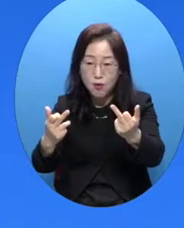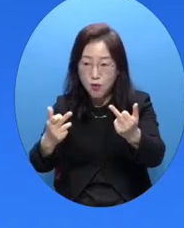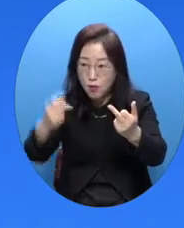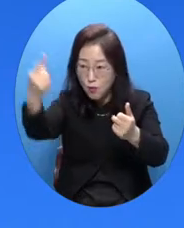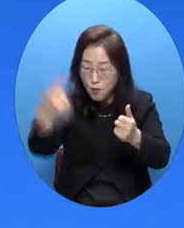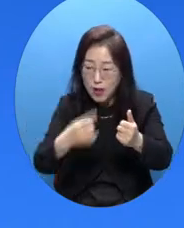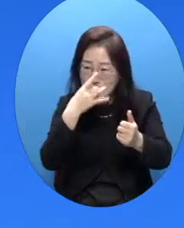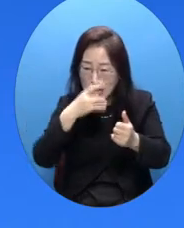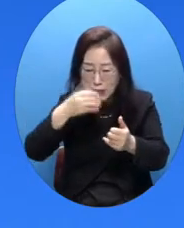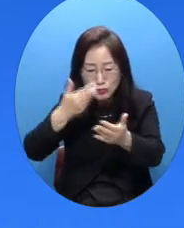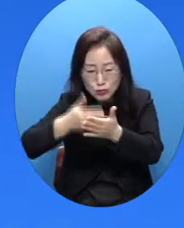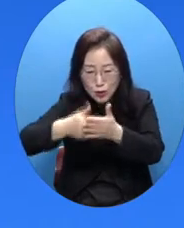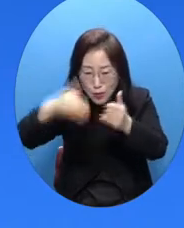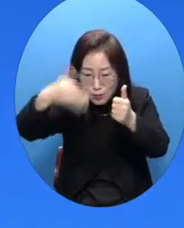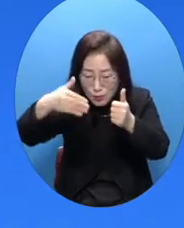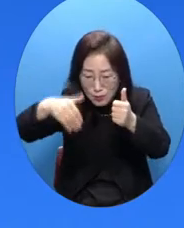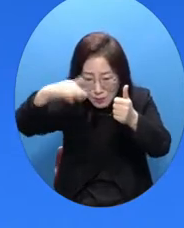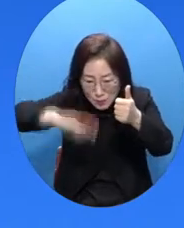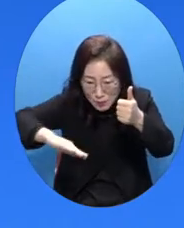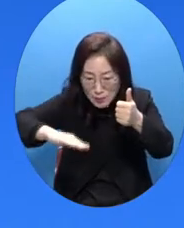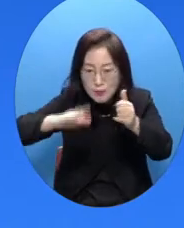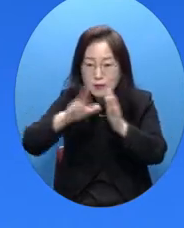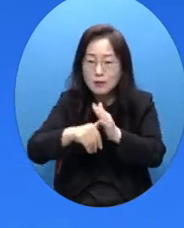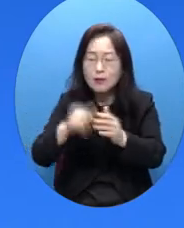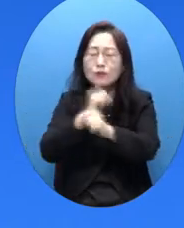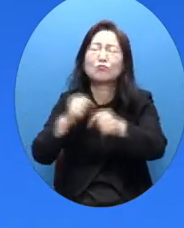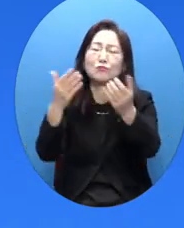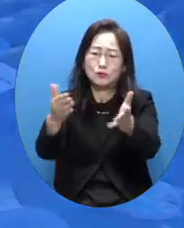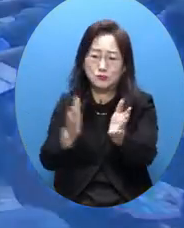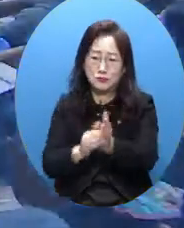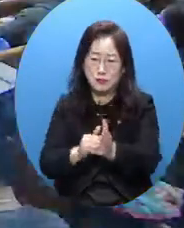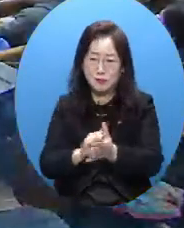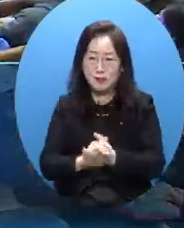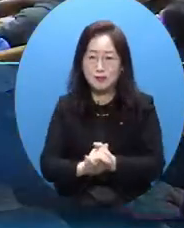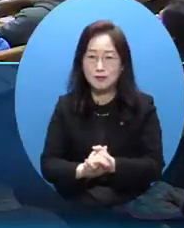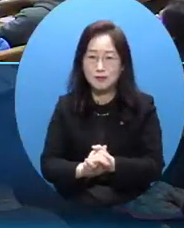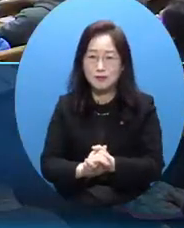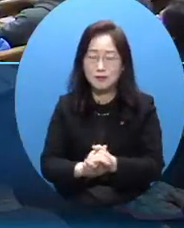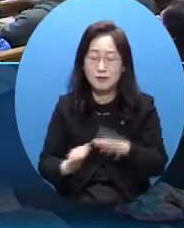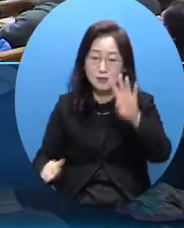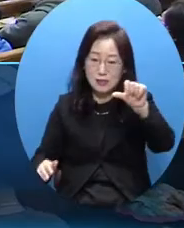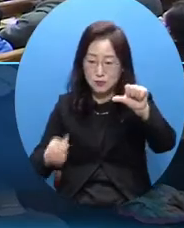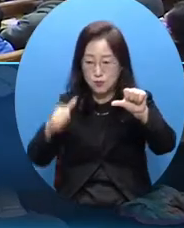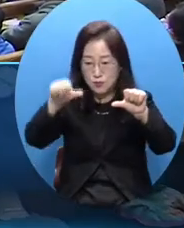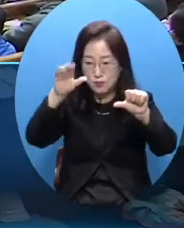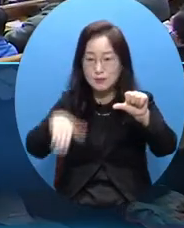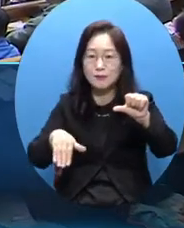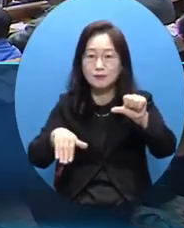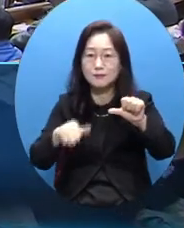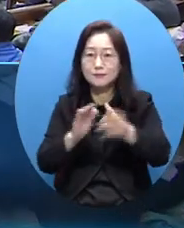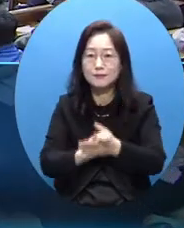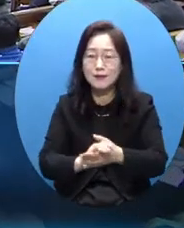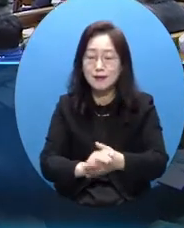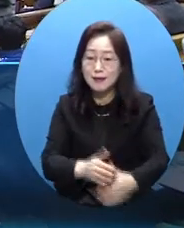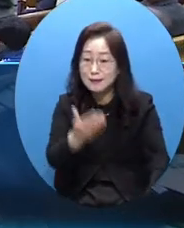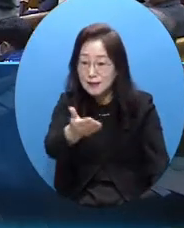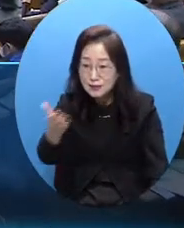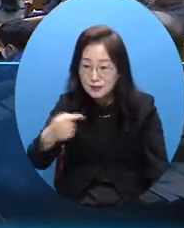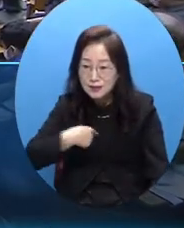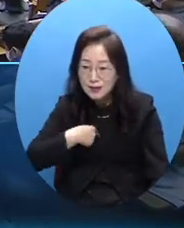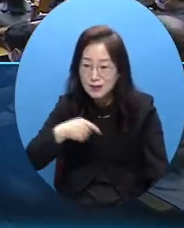prison he didn't say any of that and think about what he had done to his brothers Genesis 45